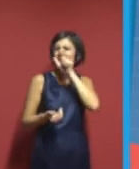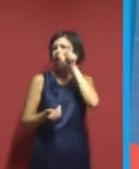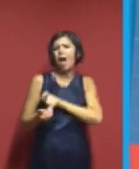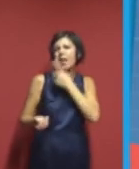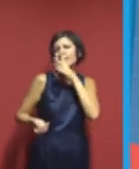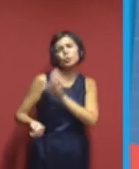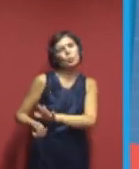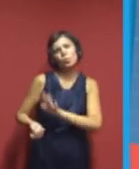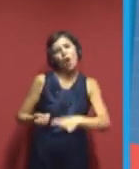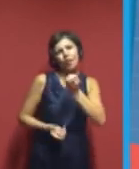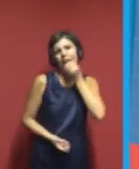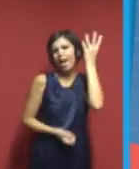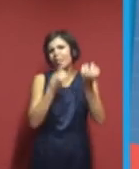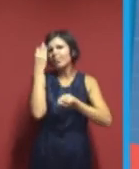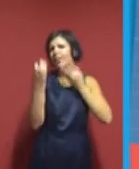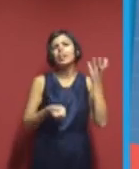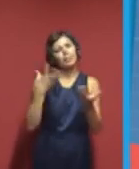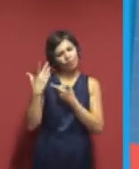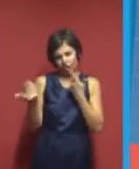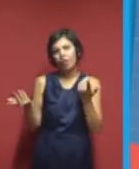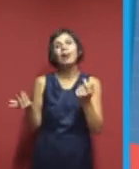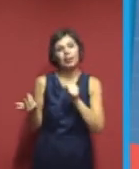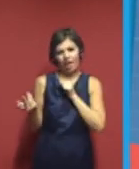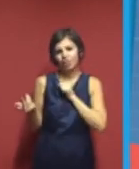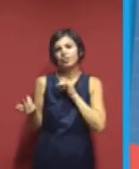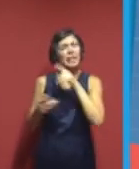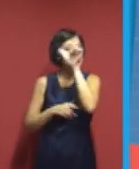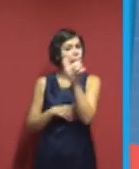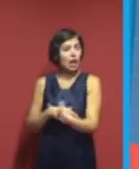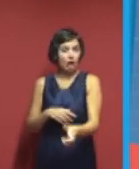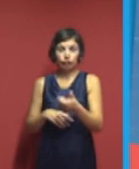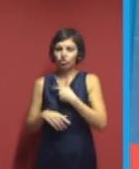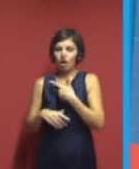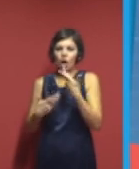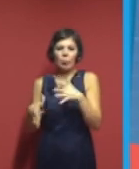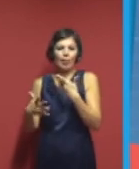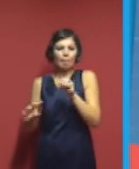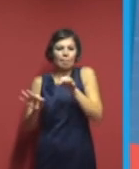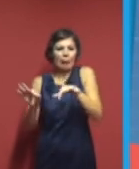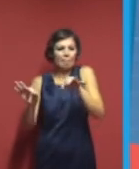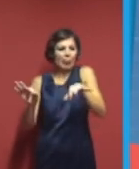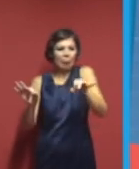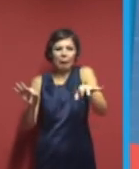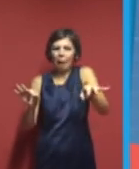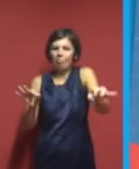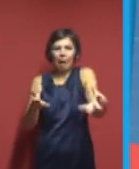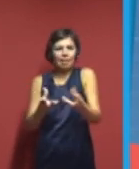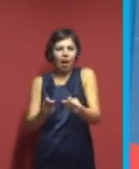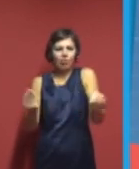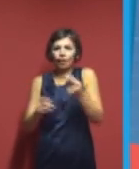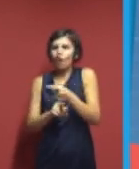all over the ground. Okay. It's like watching somebody throw a lit match into dry grass. You could lead the